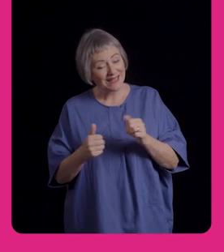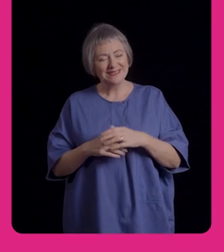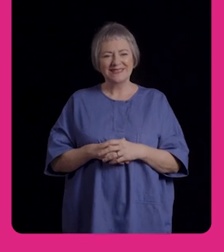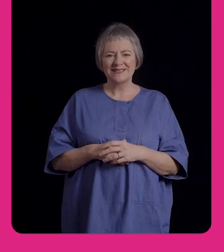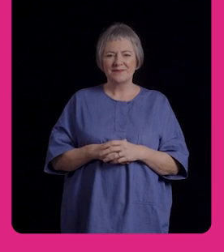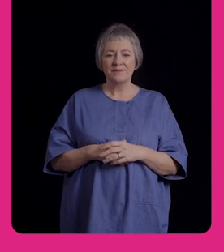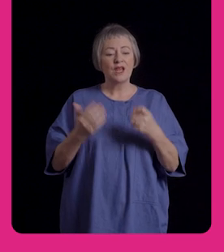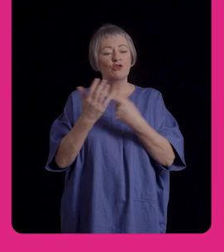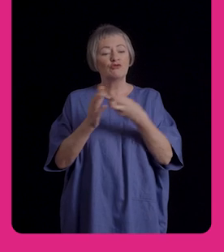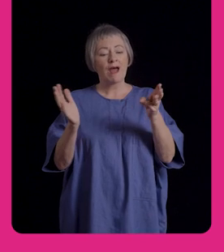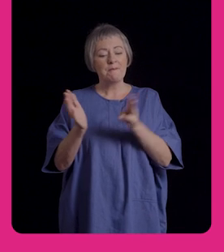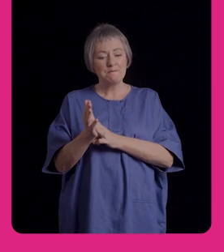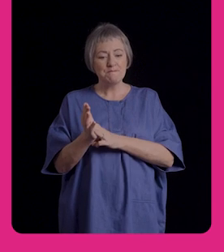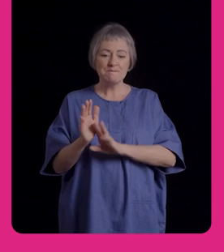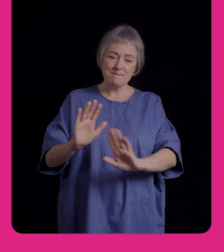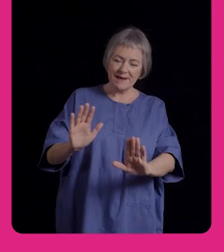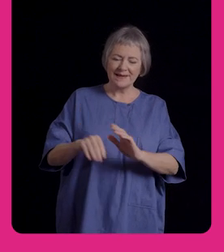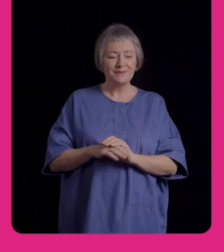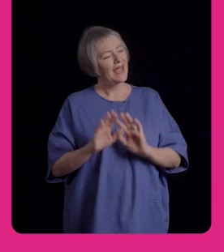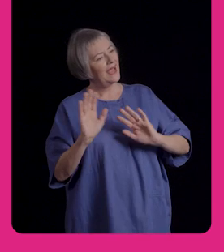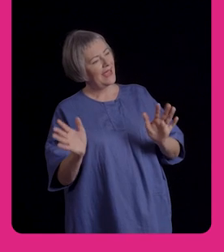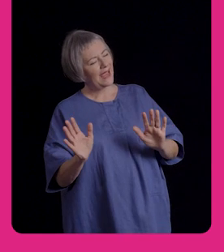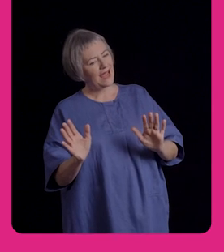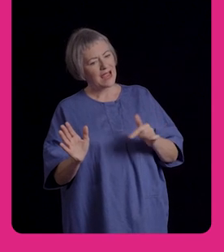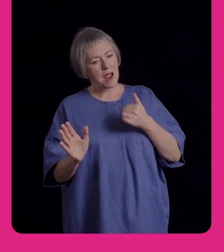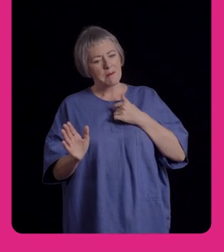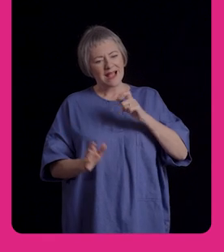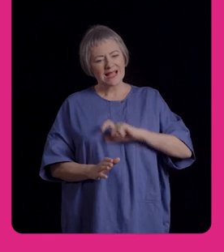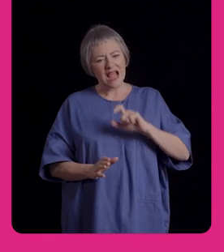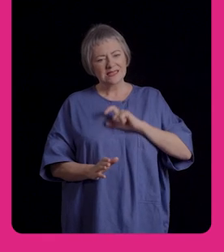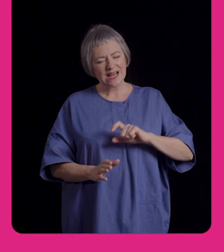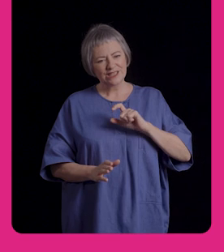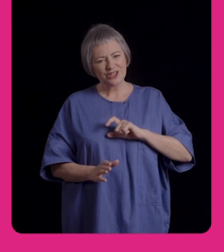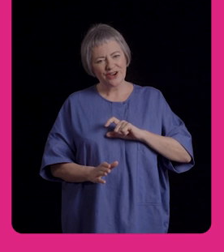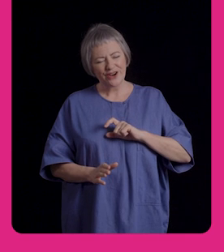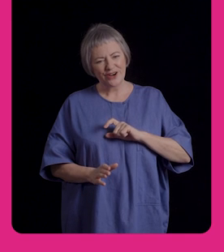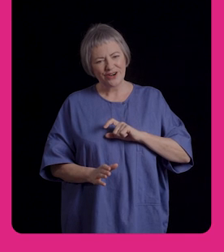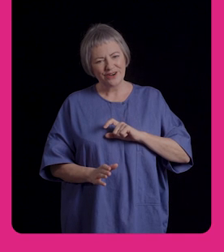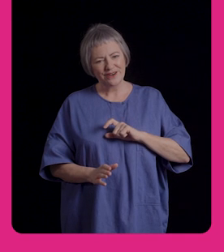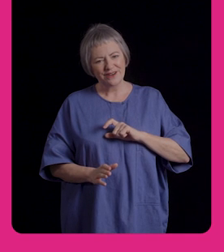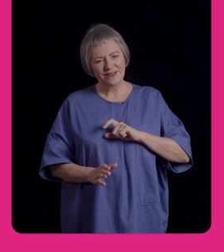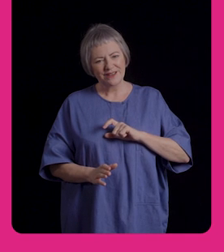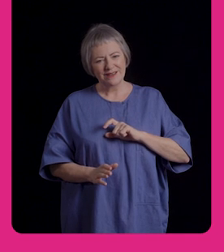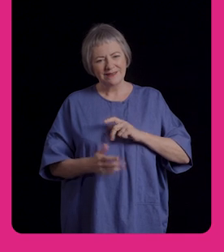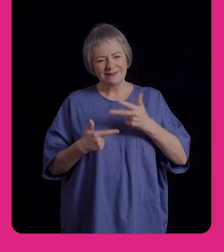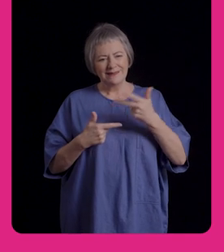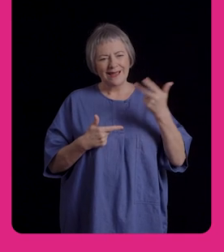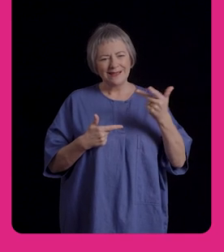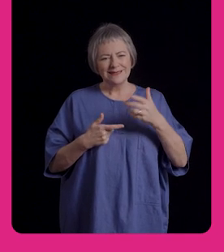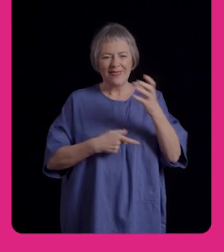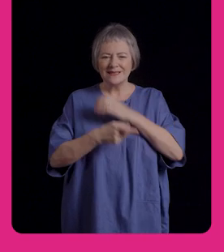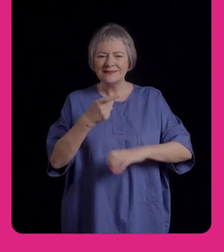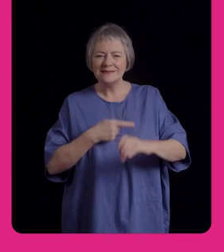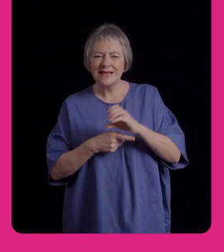Great. Ram, hey. Hey, so my character is a 18th